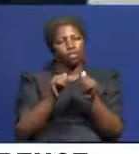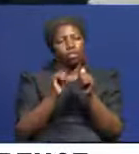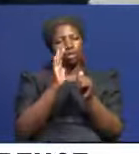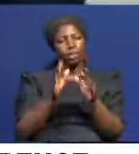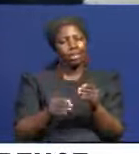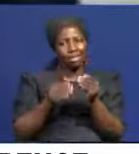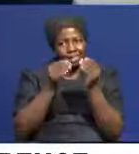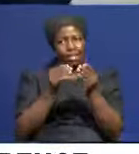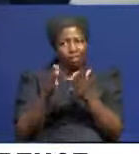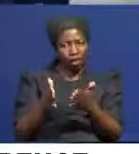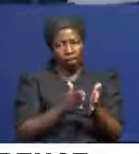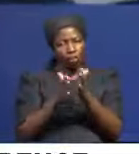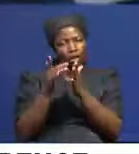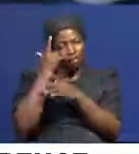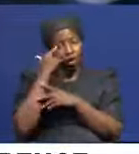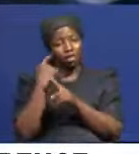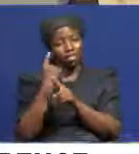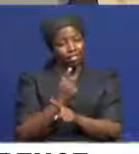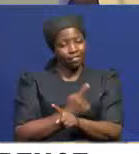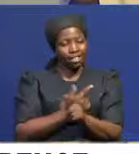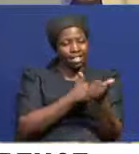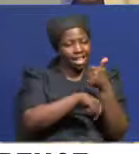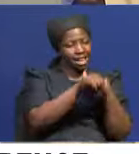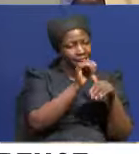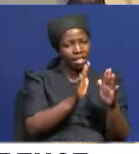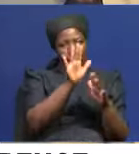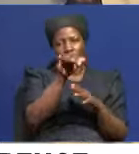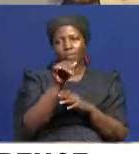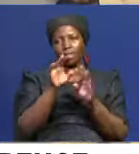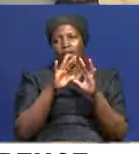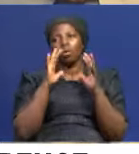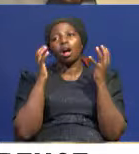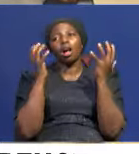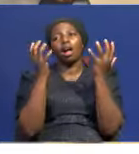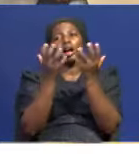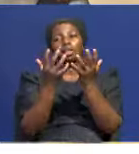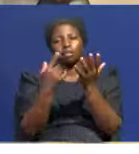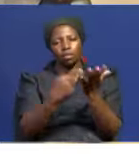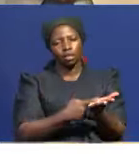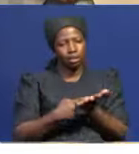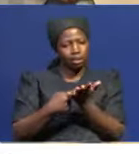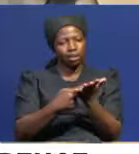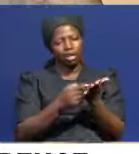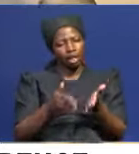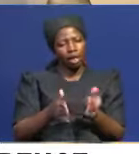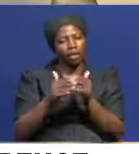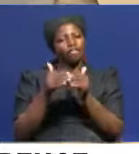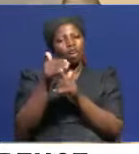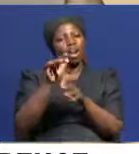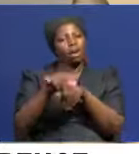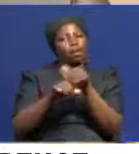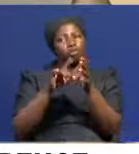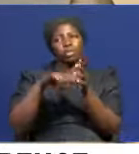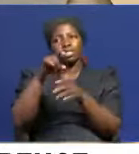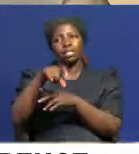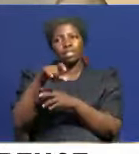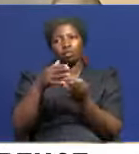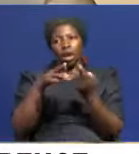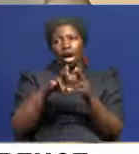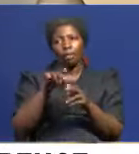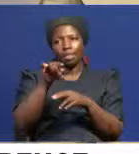provide a platform for various players from across the globe to chart the way forward on what needs to be done in this